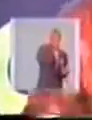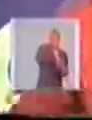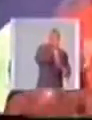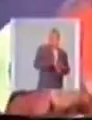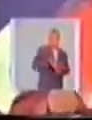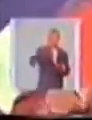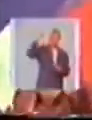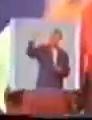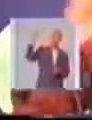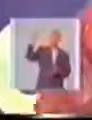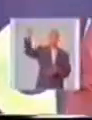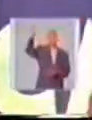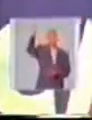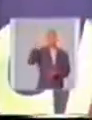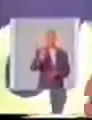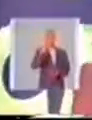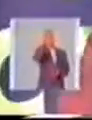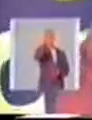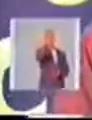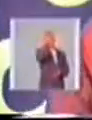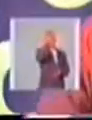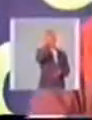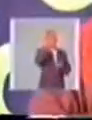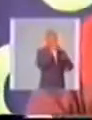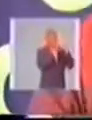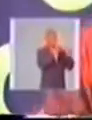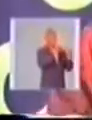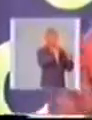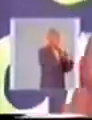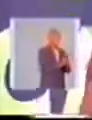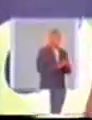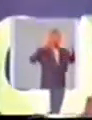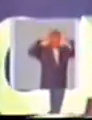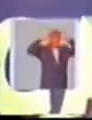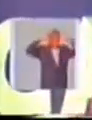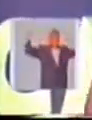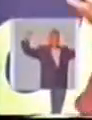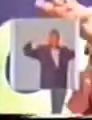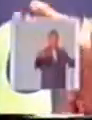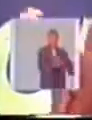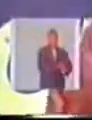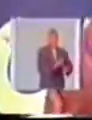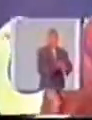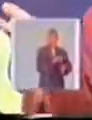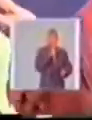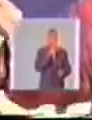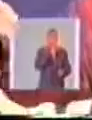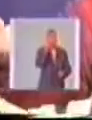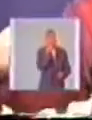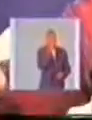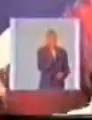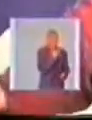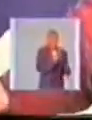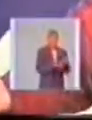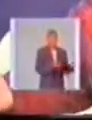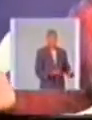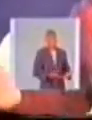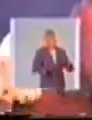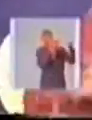de e da so ye adwuma yankopon se mo mra metua entu so dudu me da popa a wuti me wo be hu no kra no o ya no kra be ma o aye